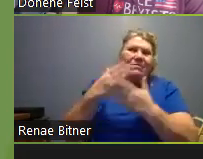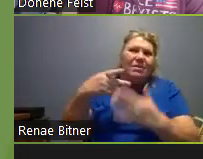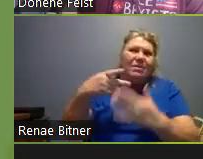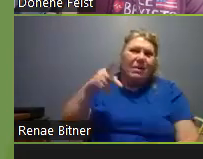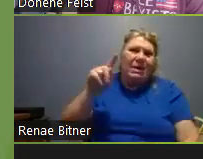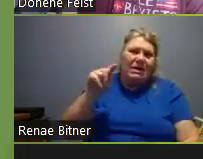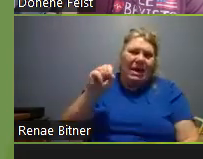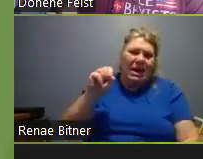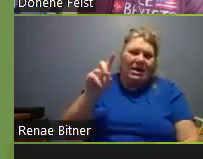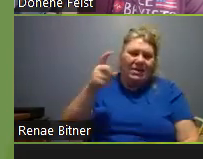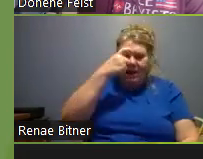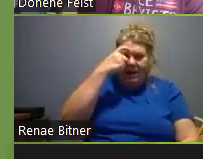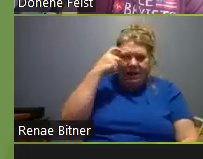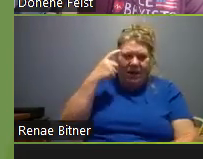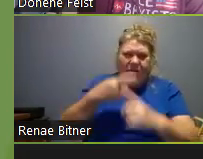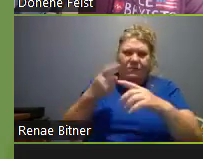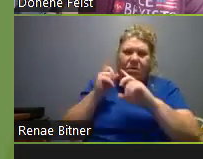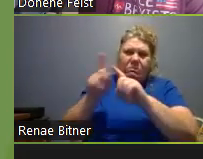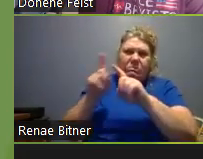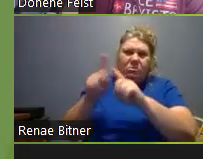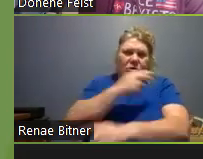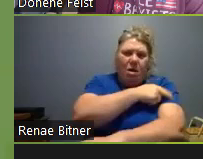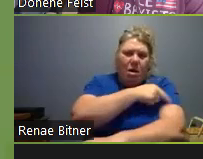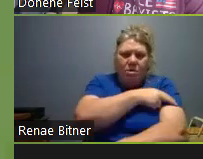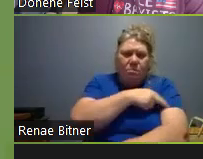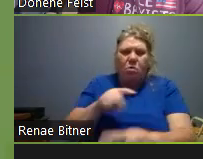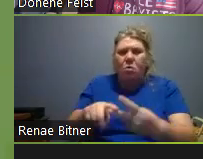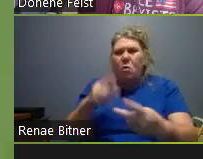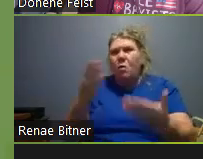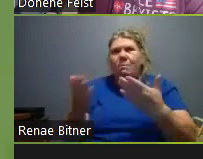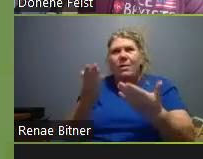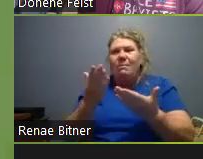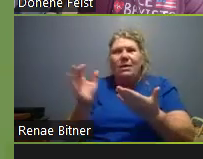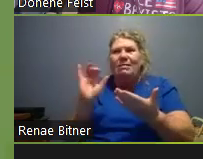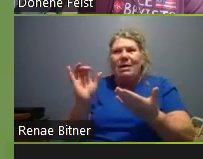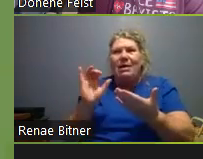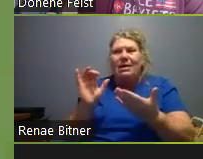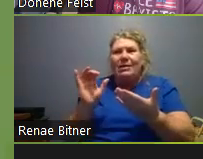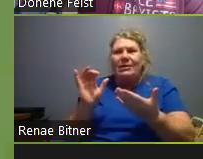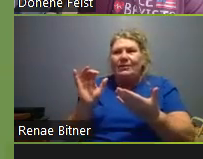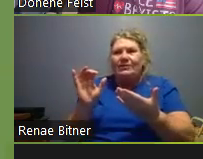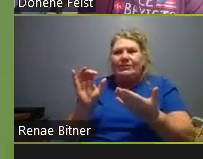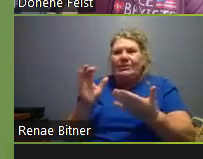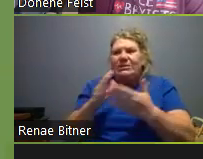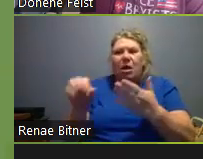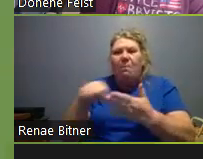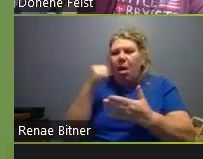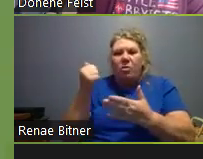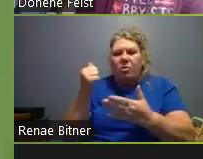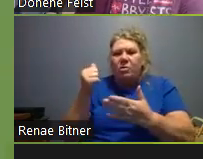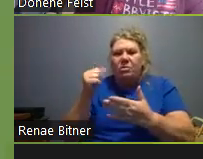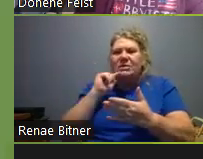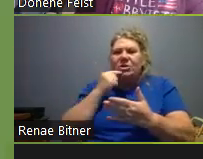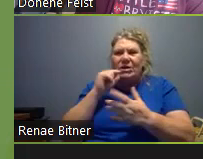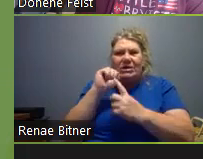from some of the hospital visits that they've been at, or, you know, there might be like extenuating circumstances as well. So I just wanted